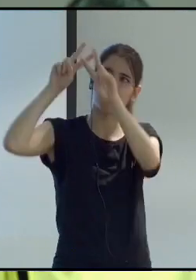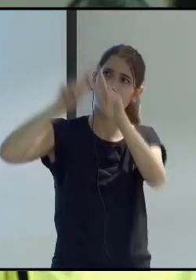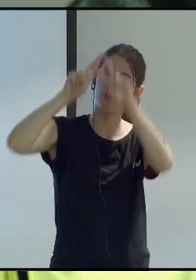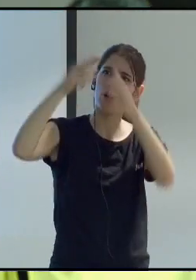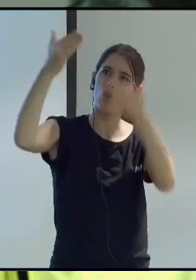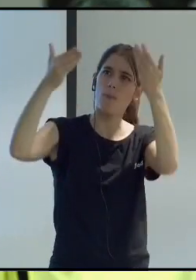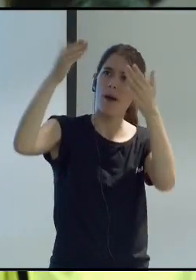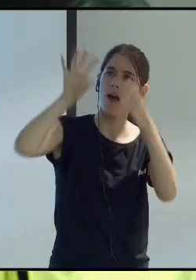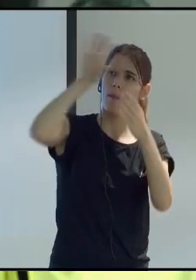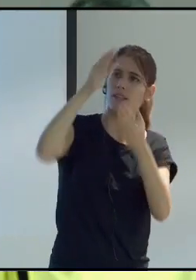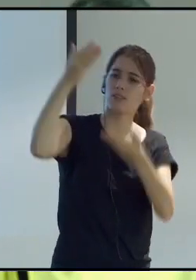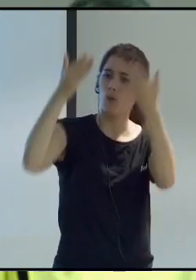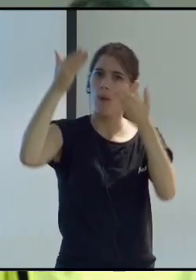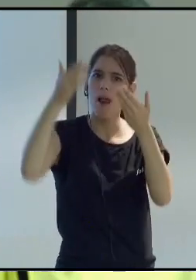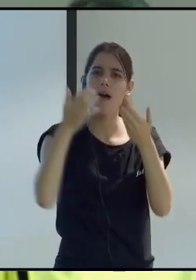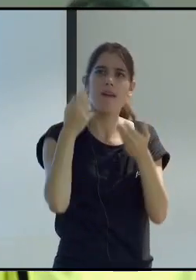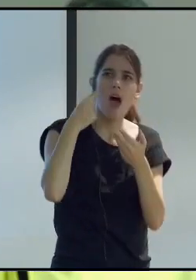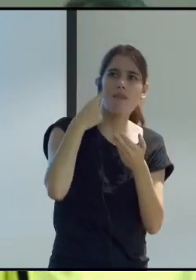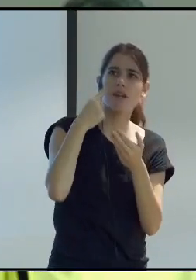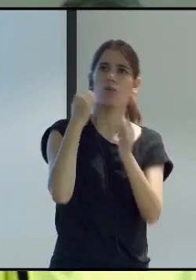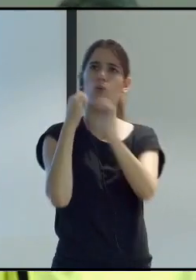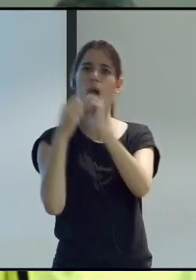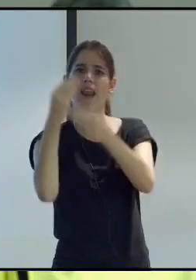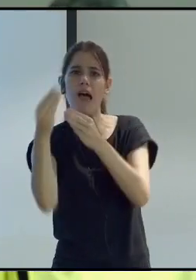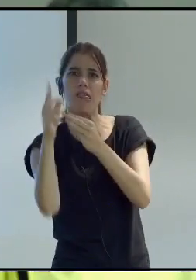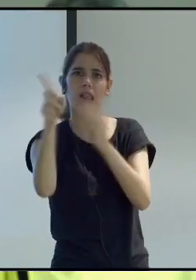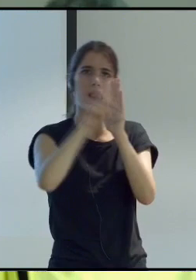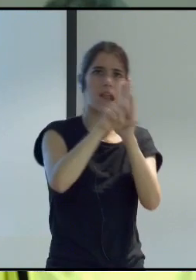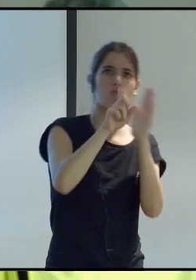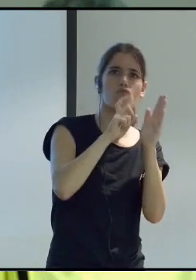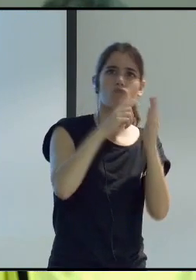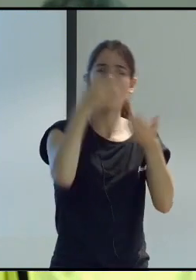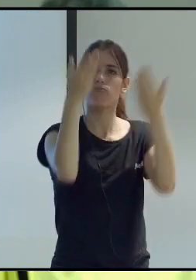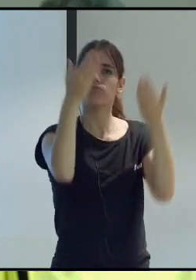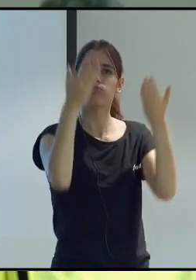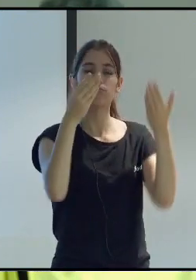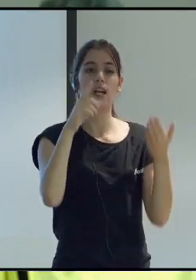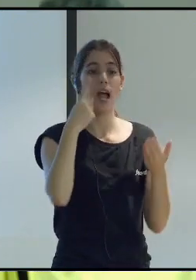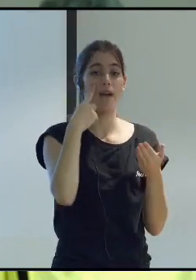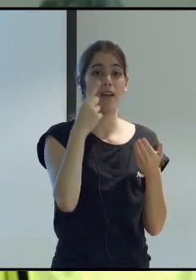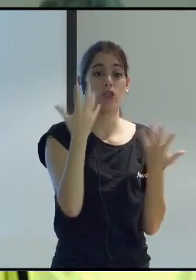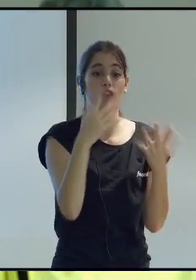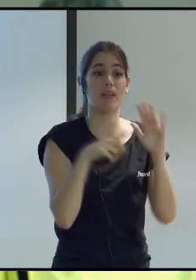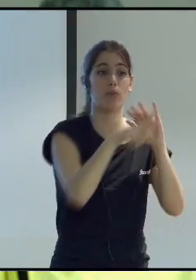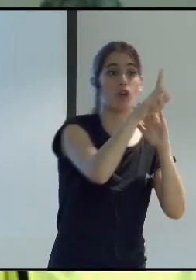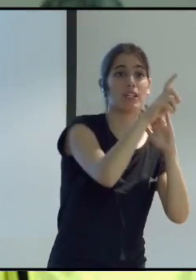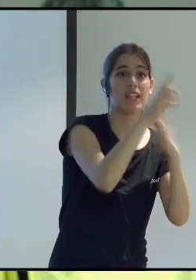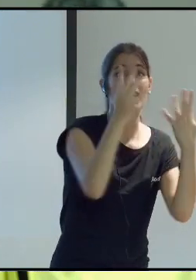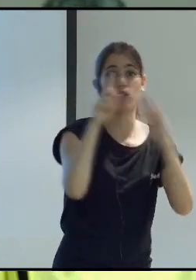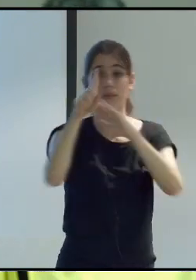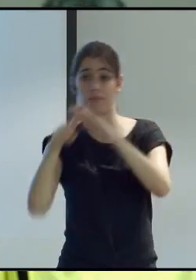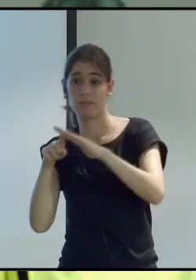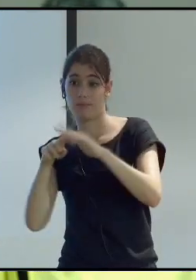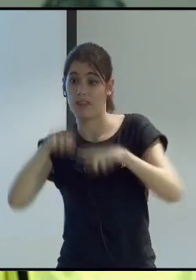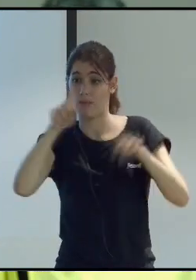and see where we regress, sadly enough, and where we progress. So we also